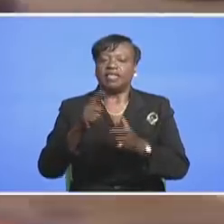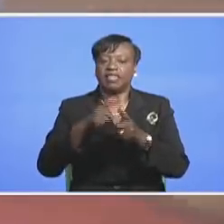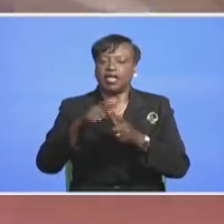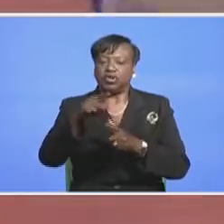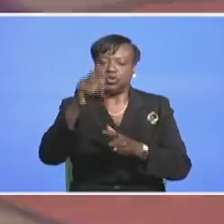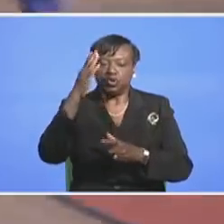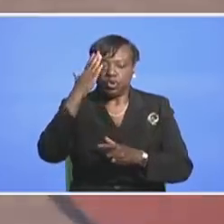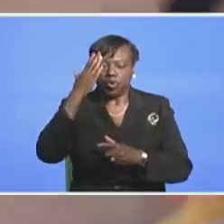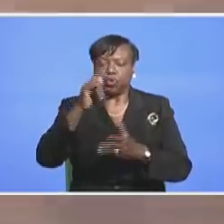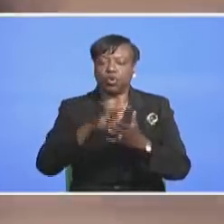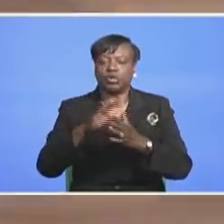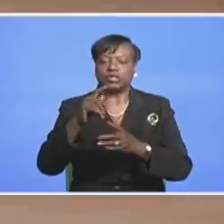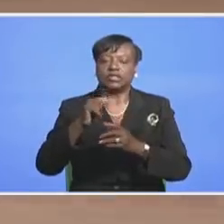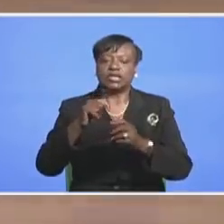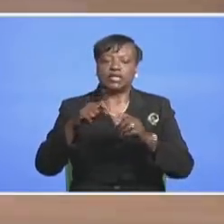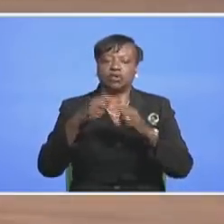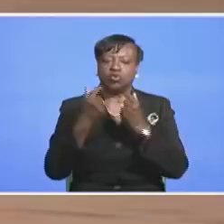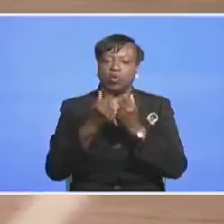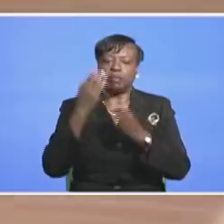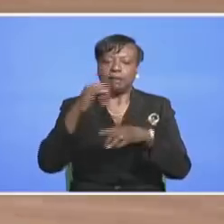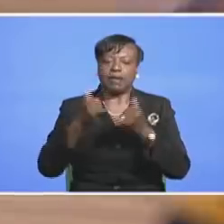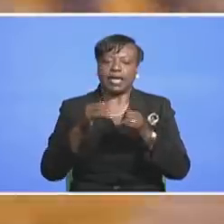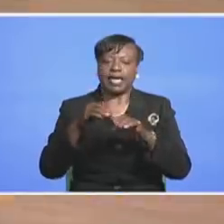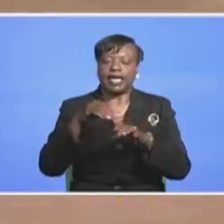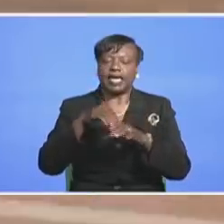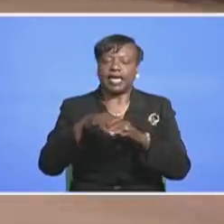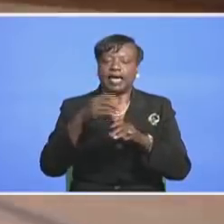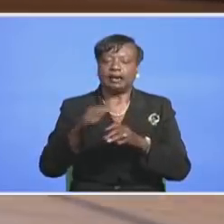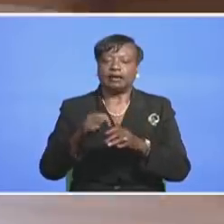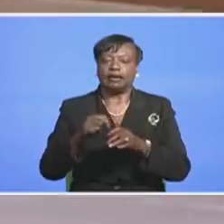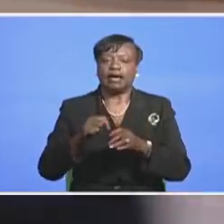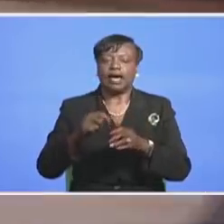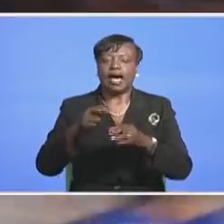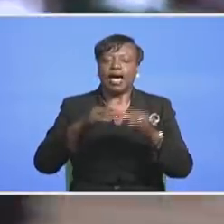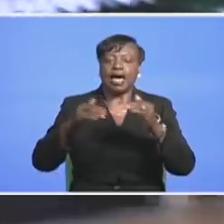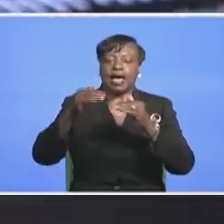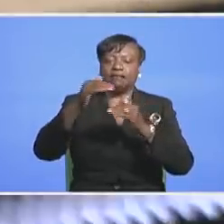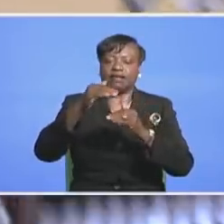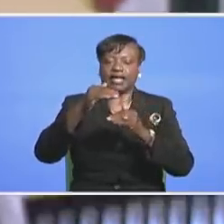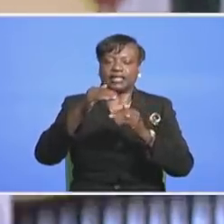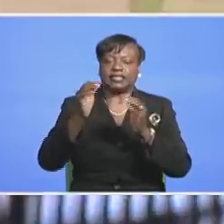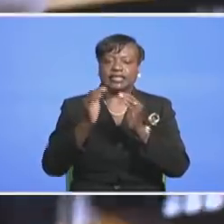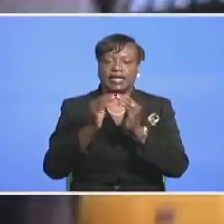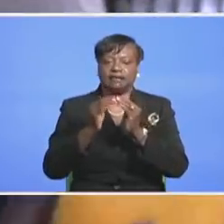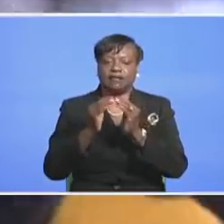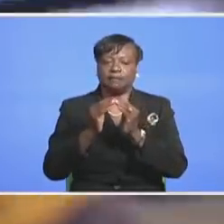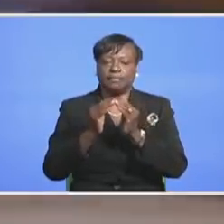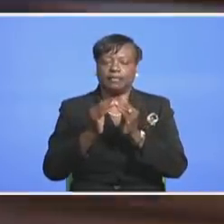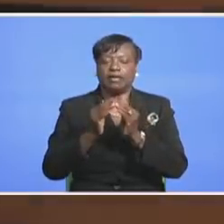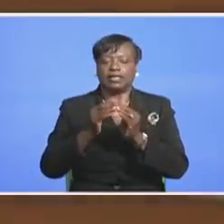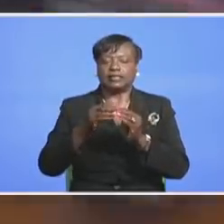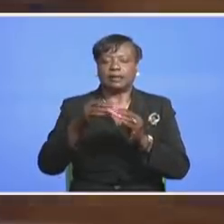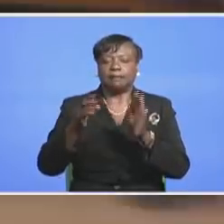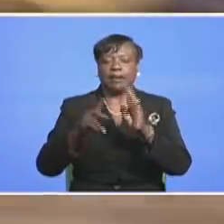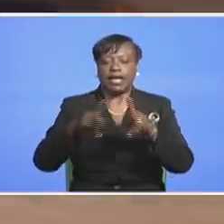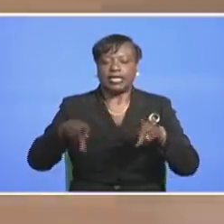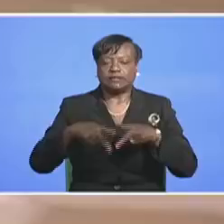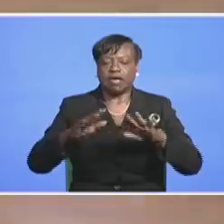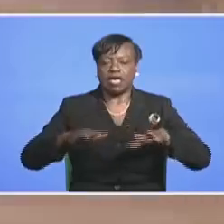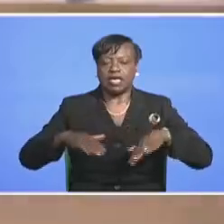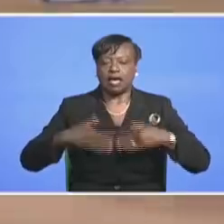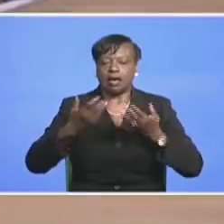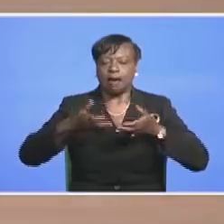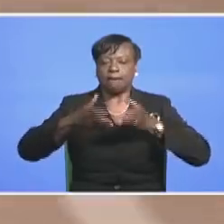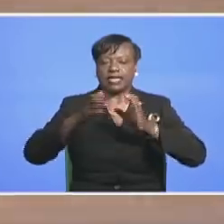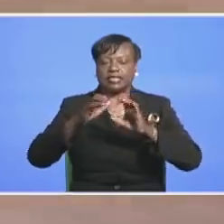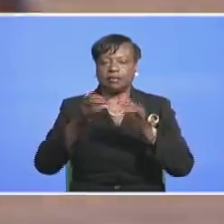in a high-level tournament. The bottom of the net tournament designed to provide more play for younger basketball players, those who might not